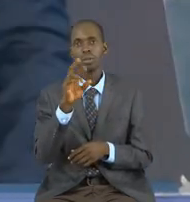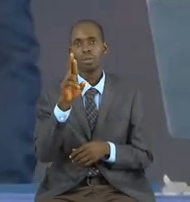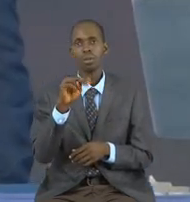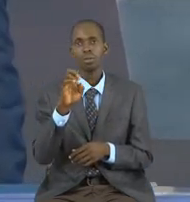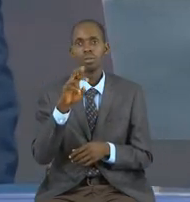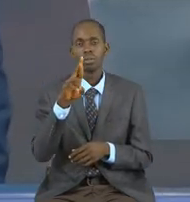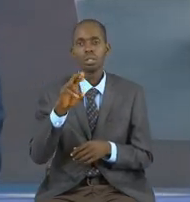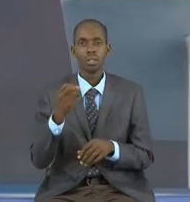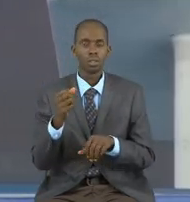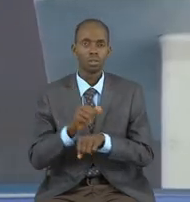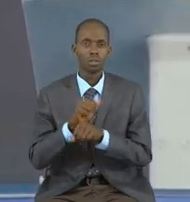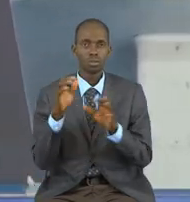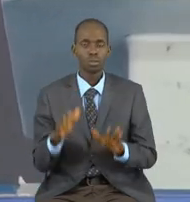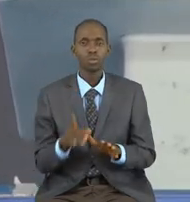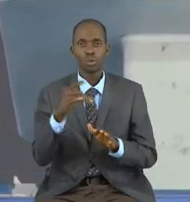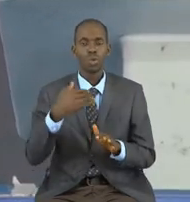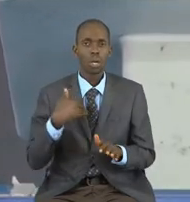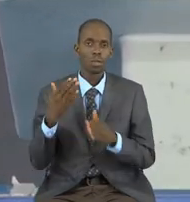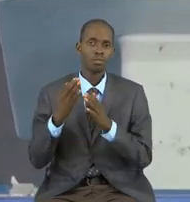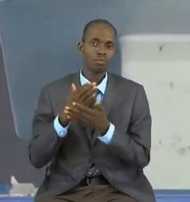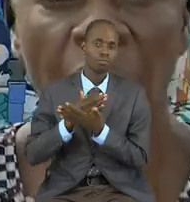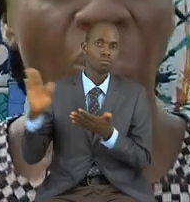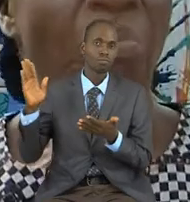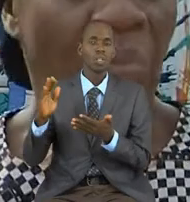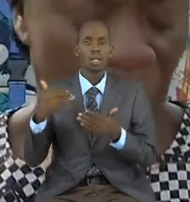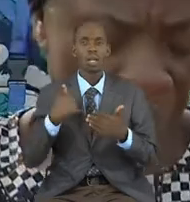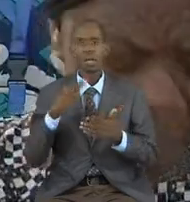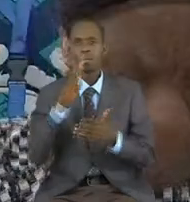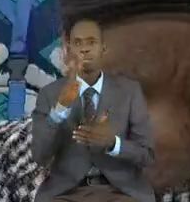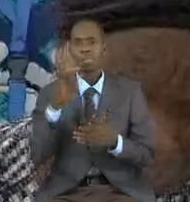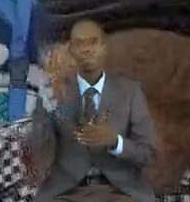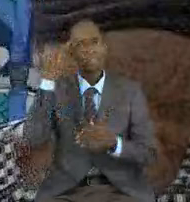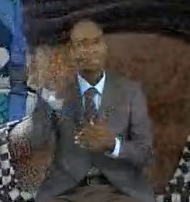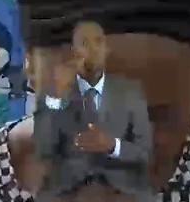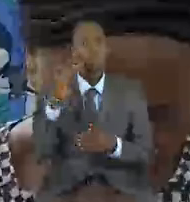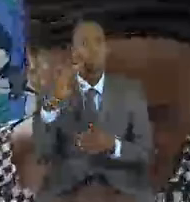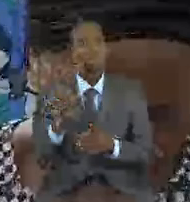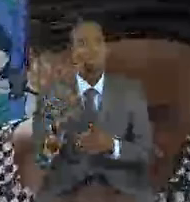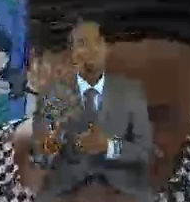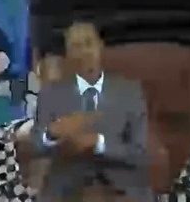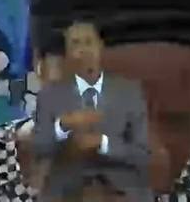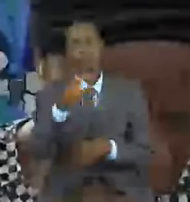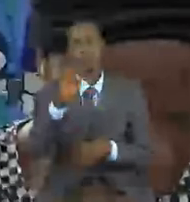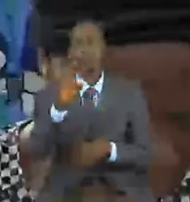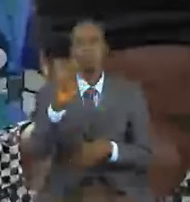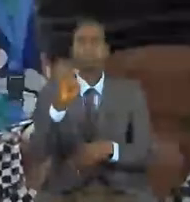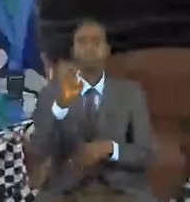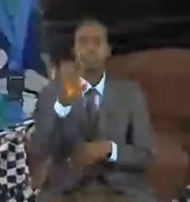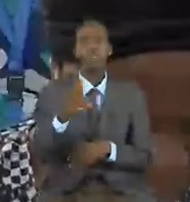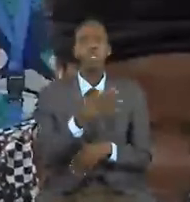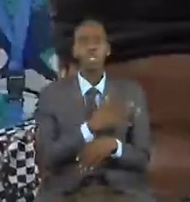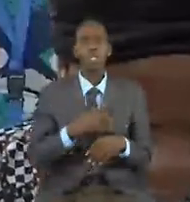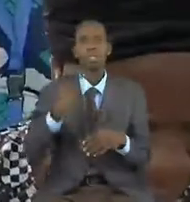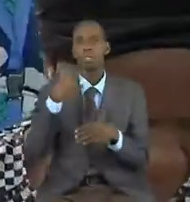is become the head of the corner. And then in verse 12, it says, neither,